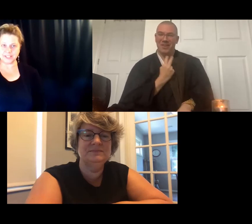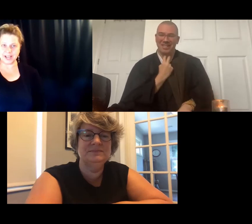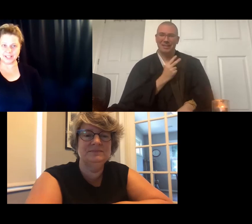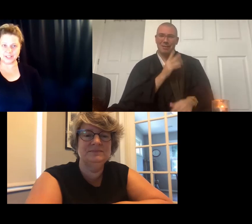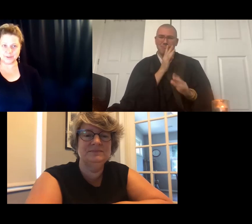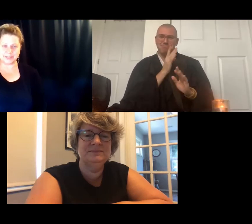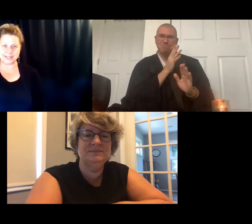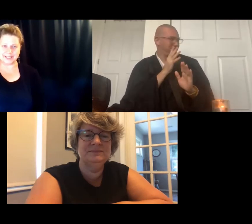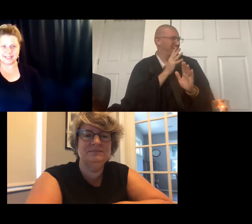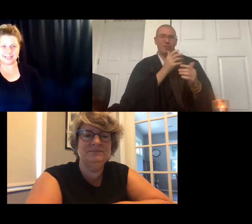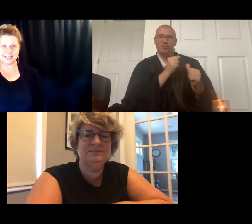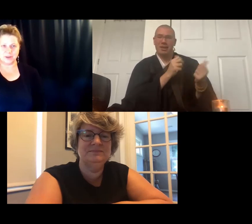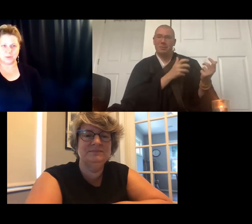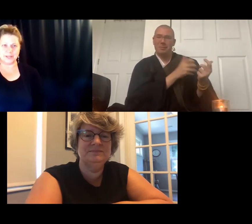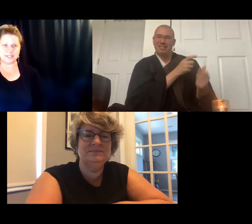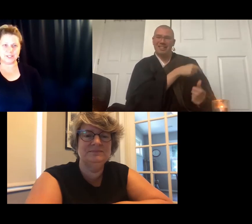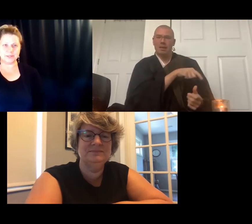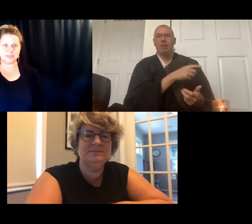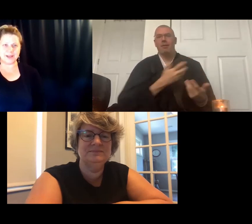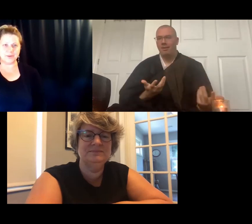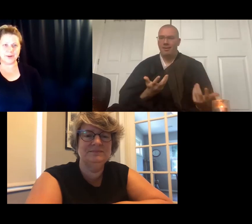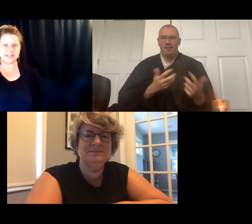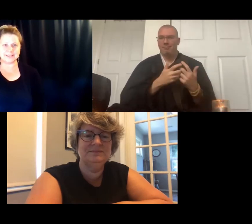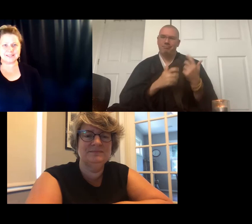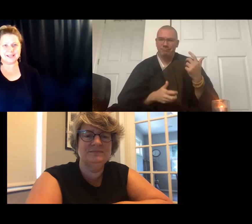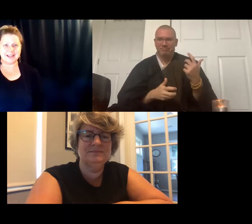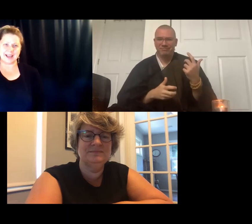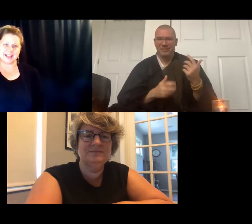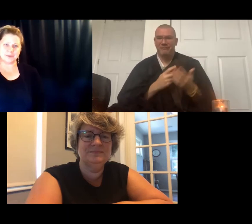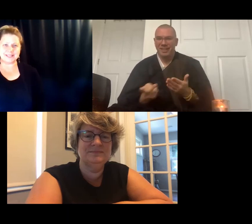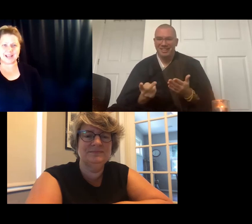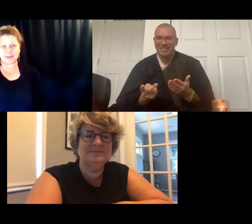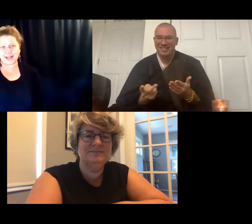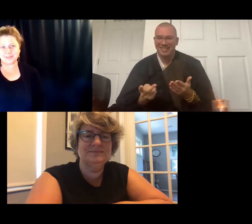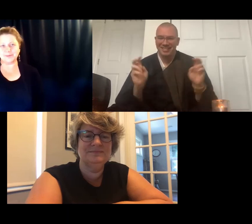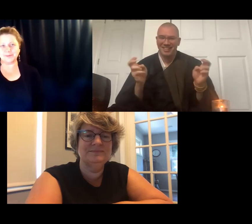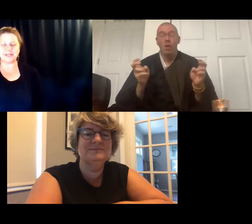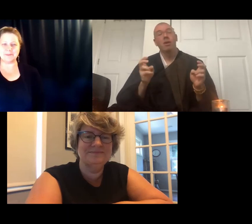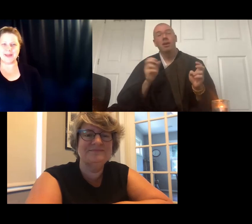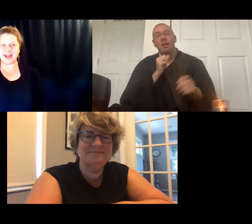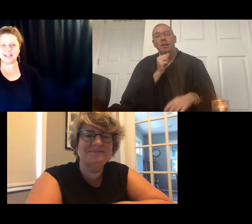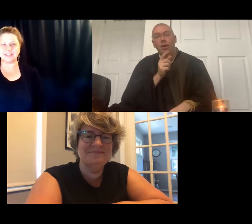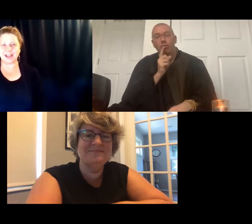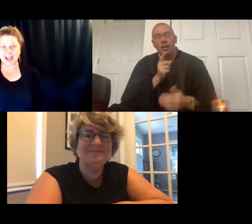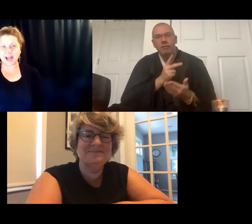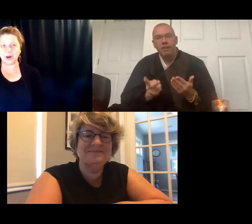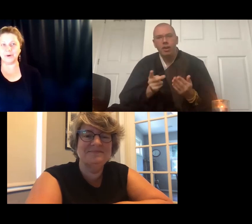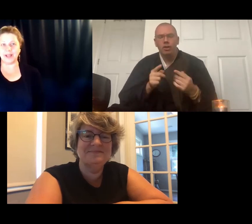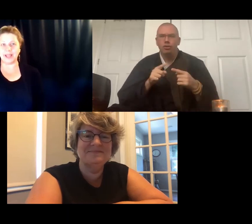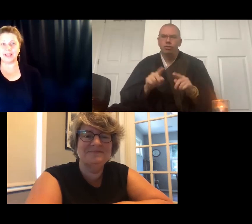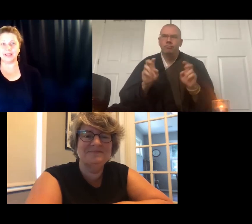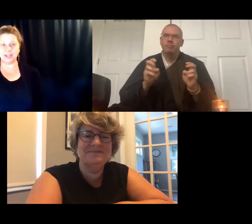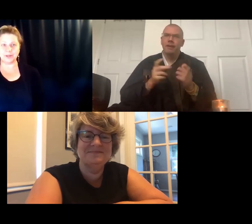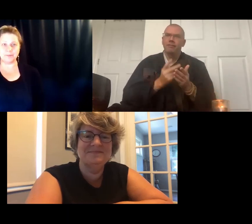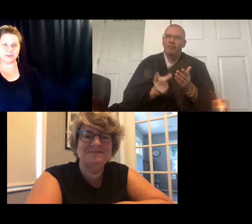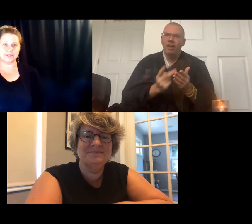And the challenge for me was using my voice. It was not possible for me to match how